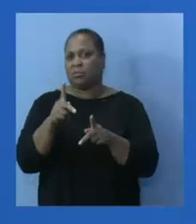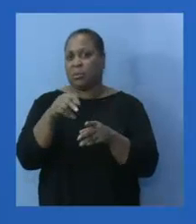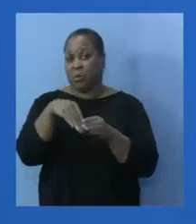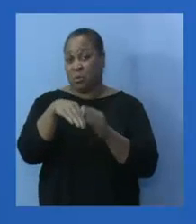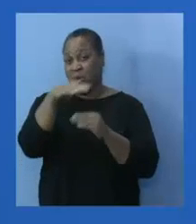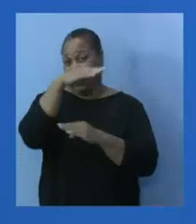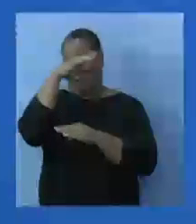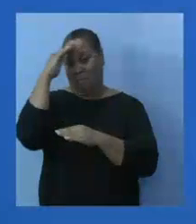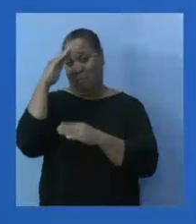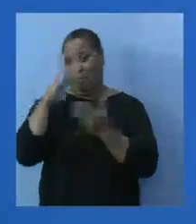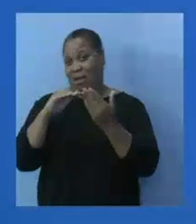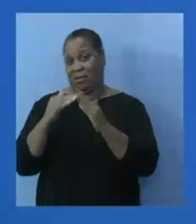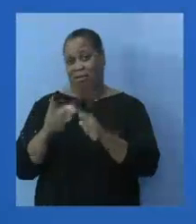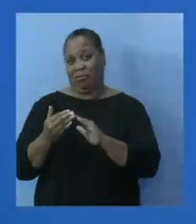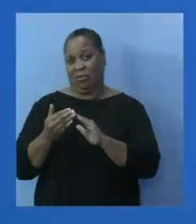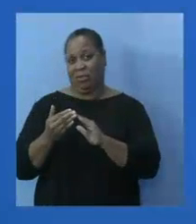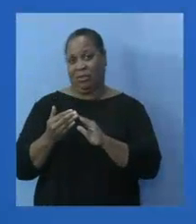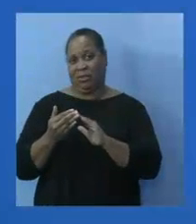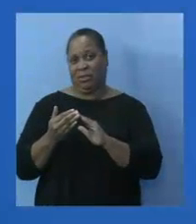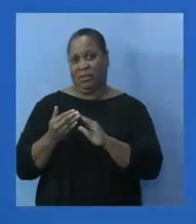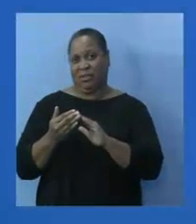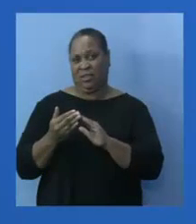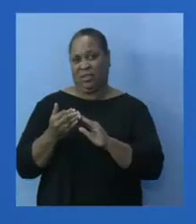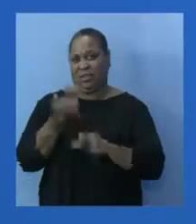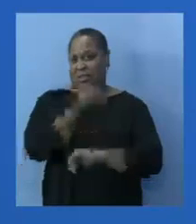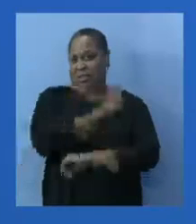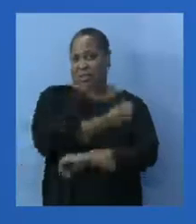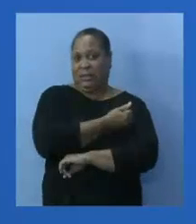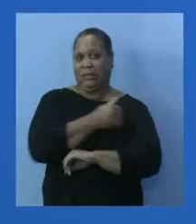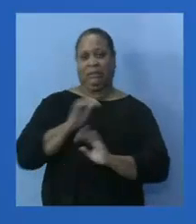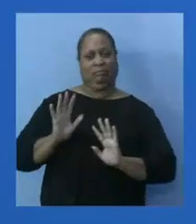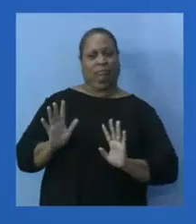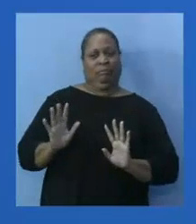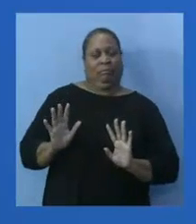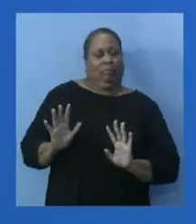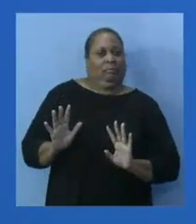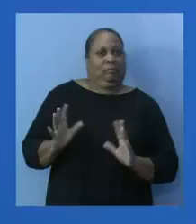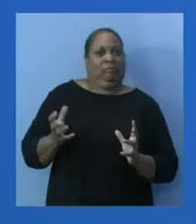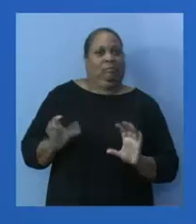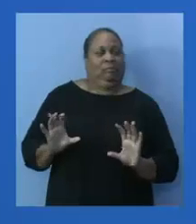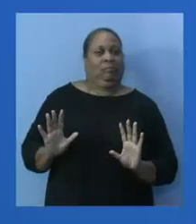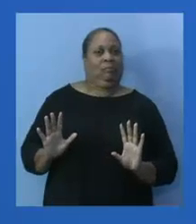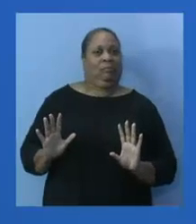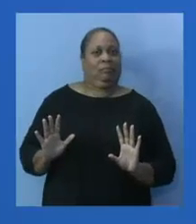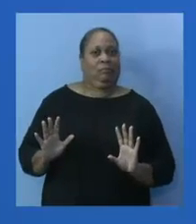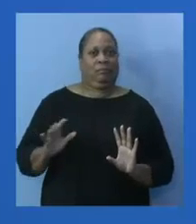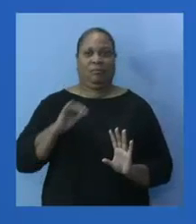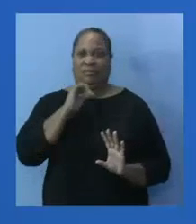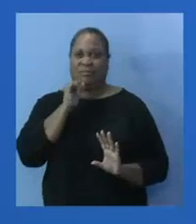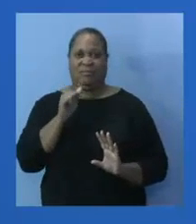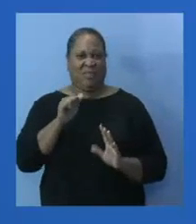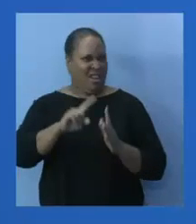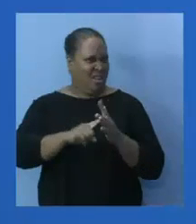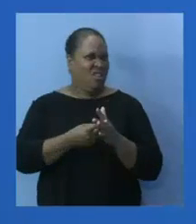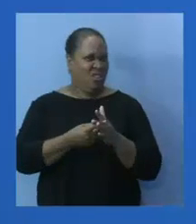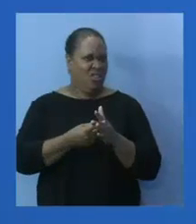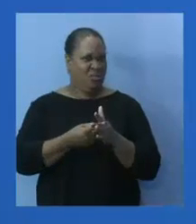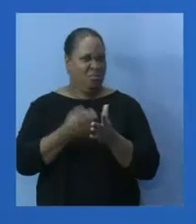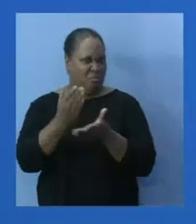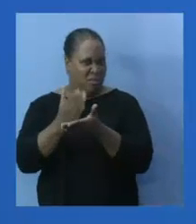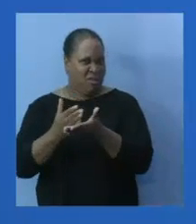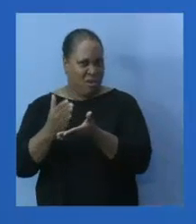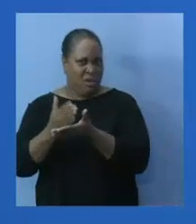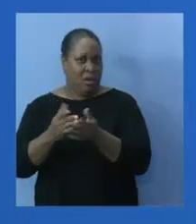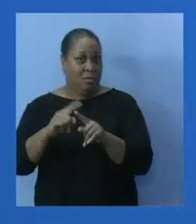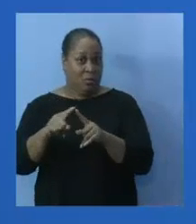black community that were expressing vaccine hesitancy and not wishing to be vaccinated, certainly not in the initial stages. So part of the